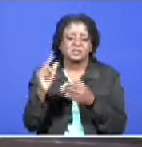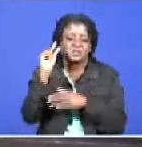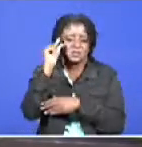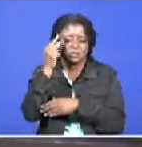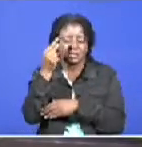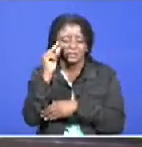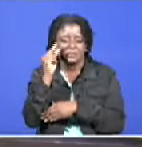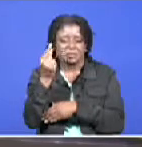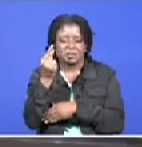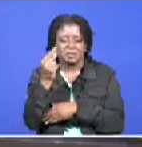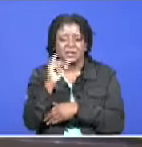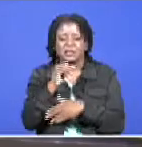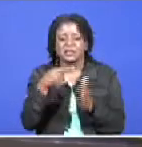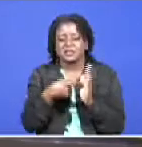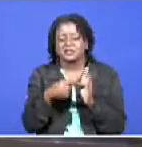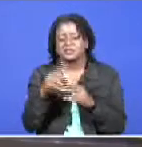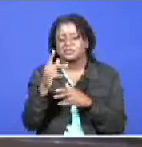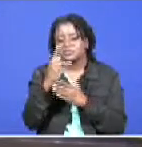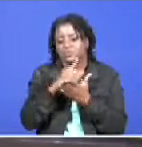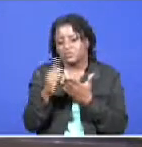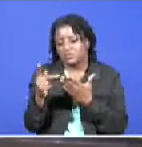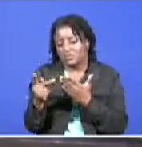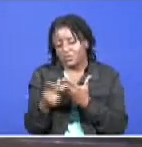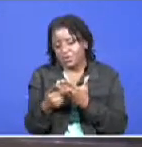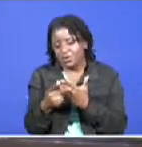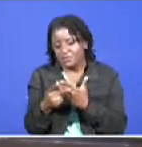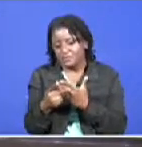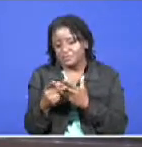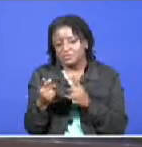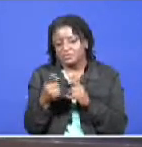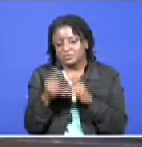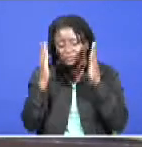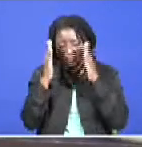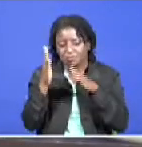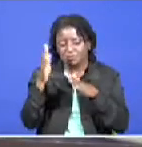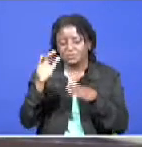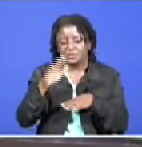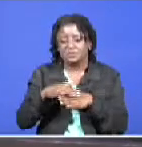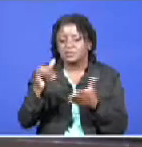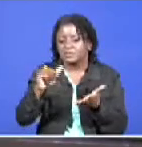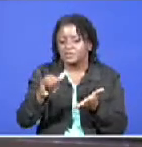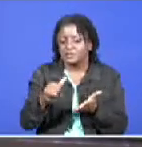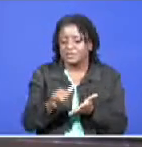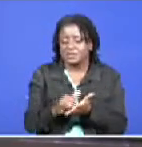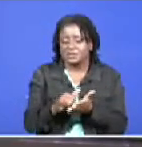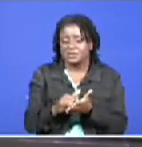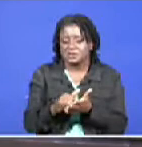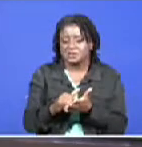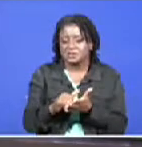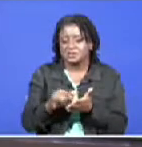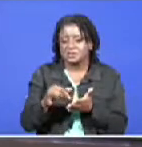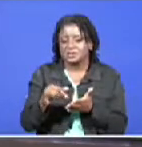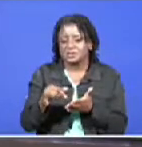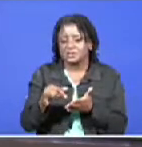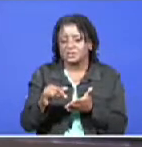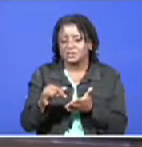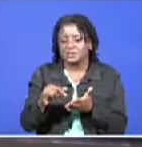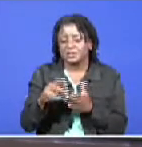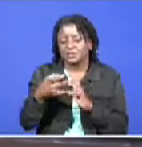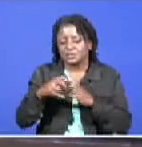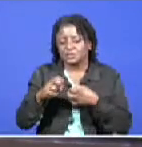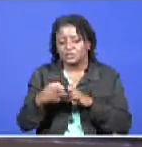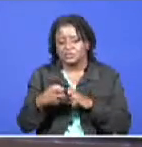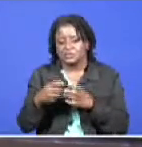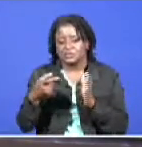This program is intended to begin to address this issue, as this is not